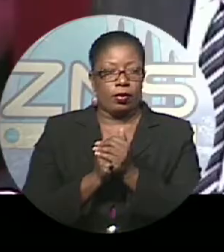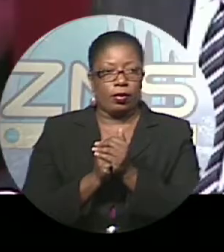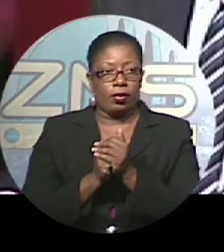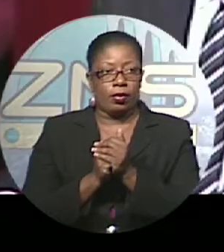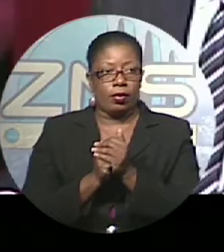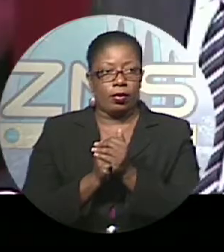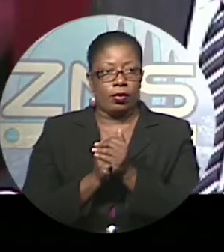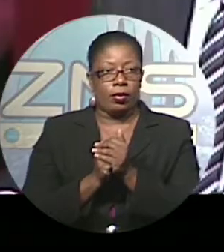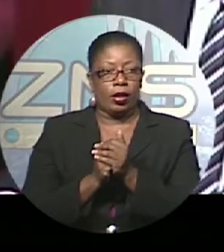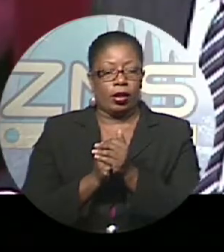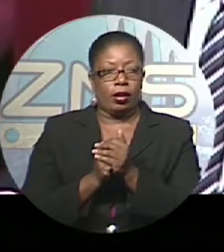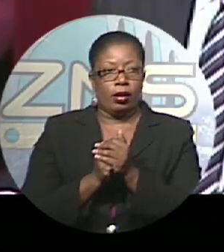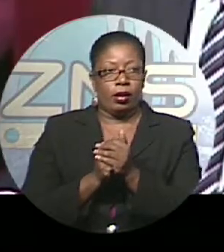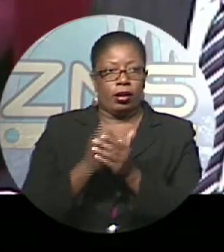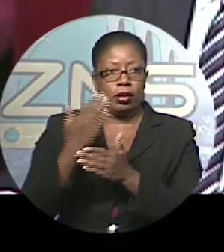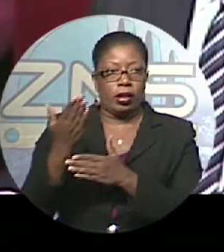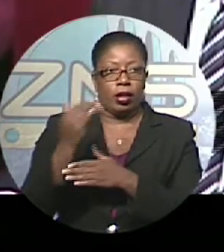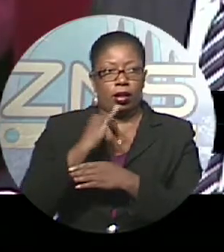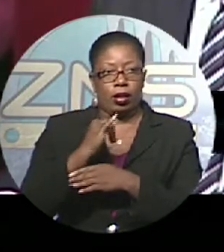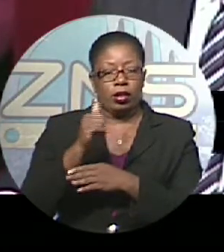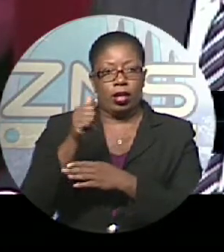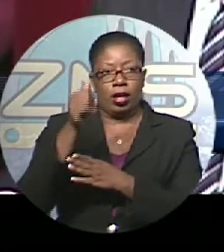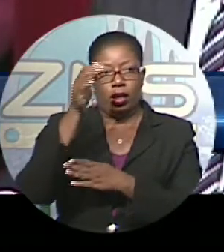Gibson. There is a man.